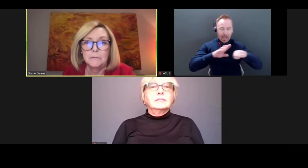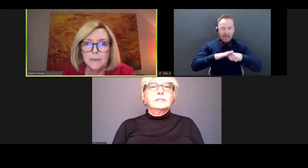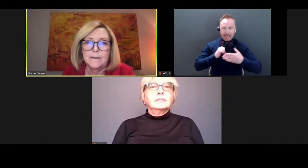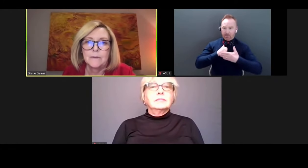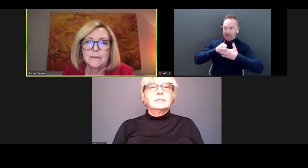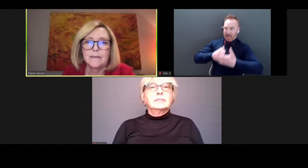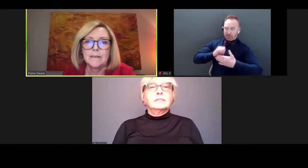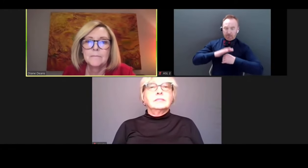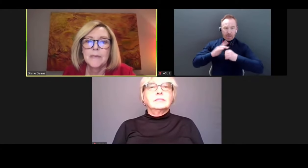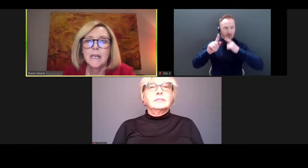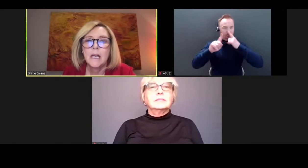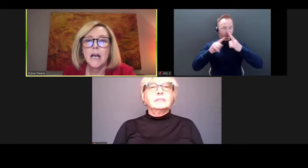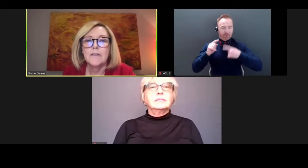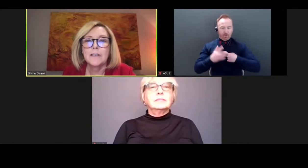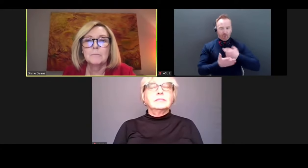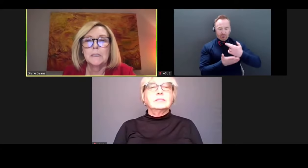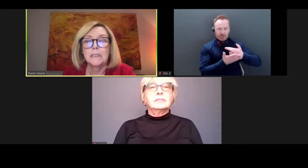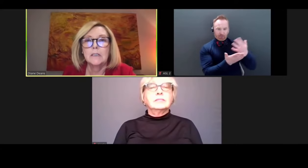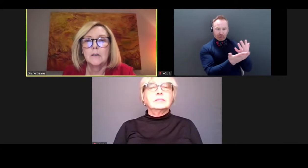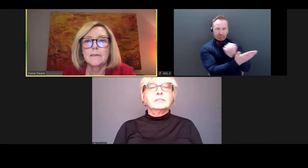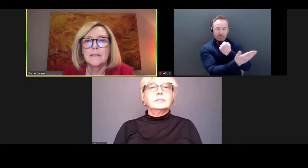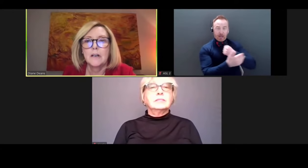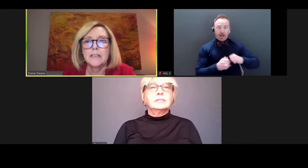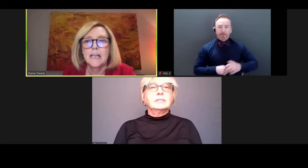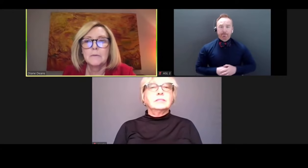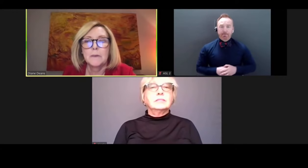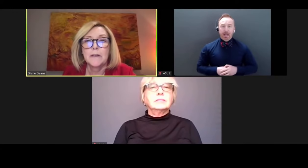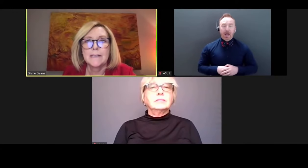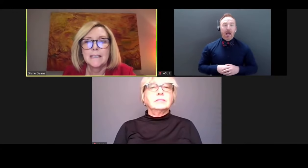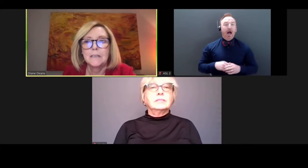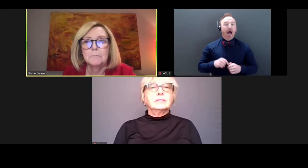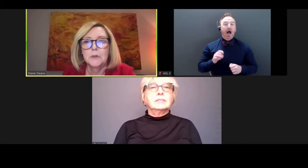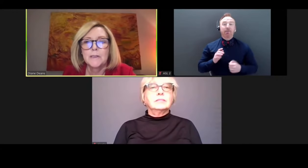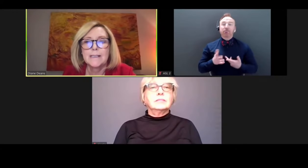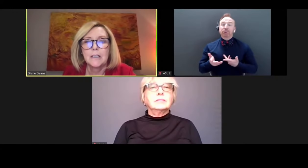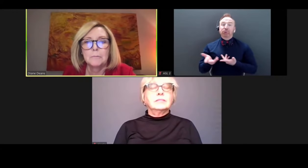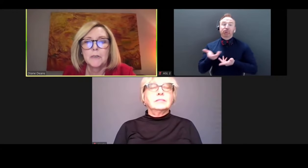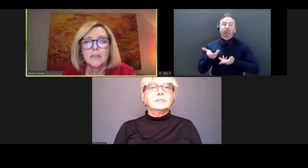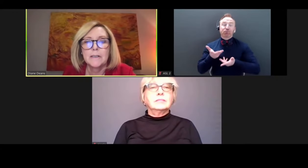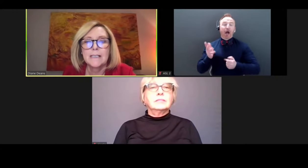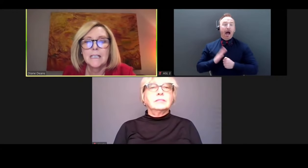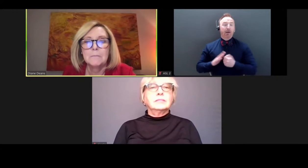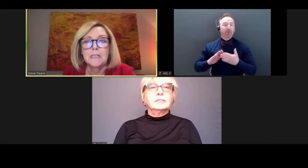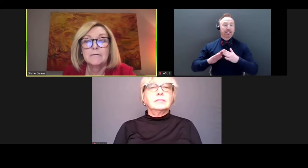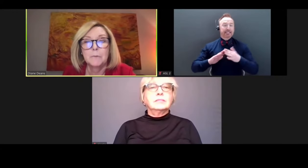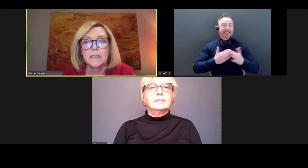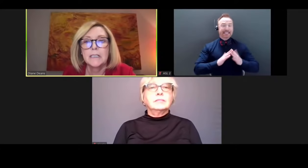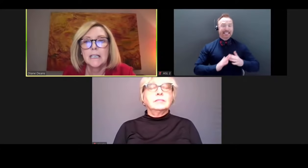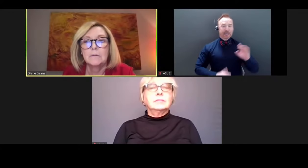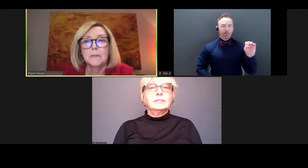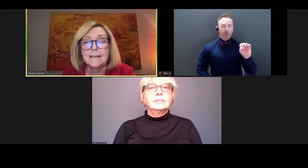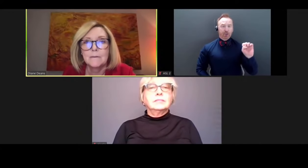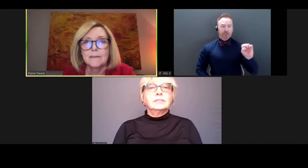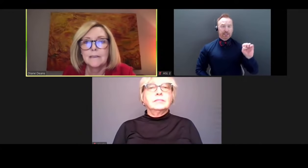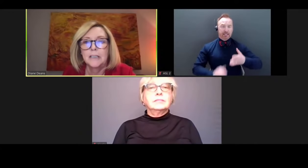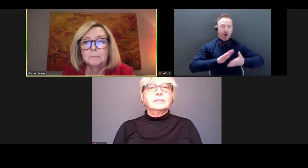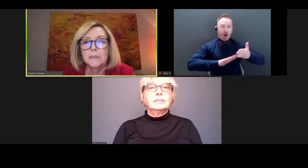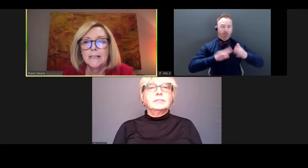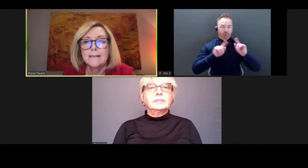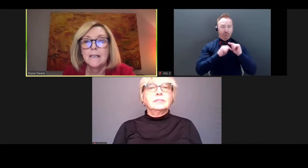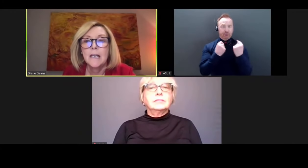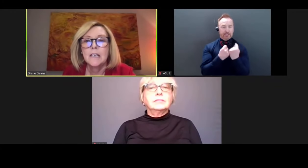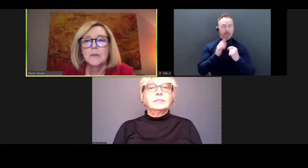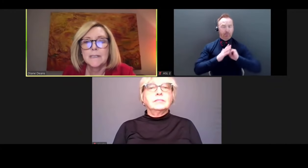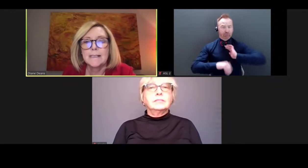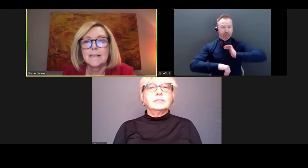necessary resources. I've also been in close contact with our city emergency operations team and have worked to get a resource line in